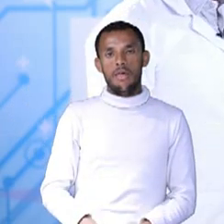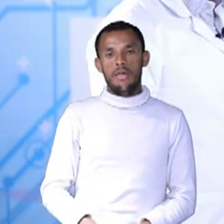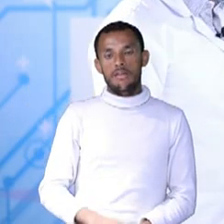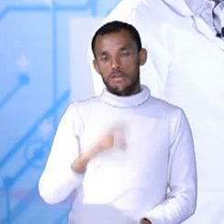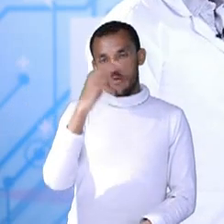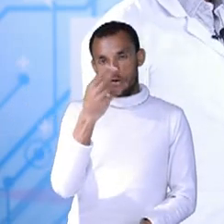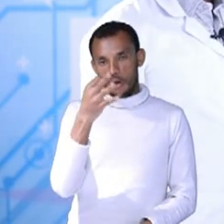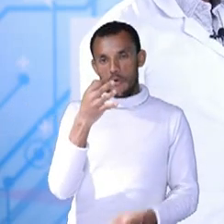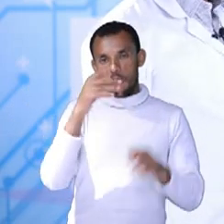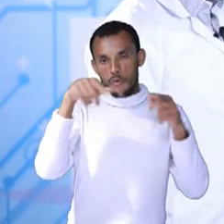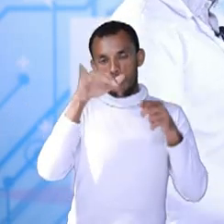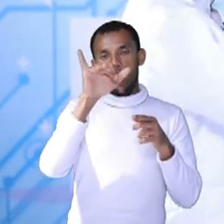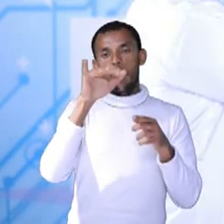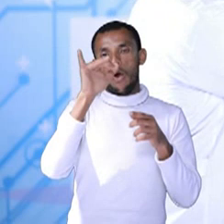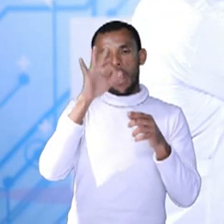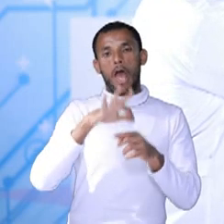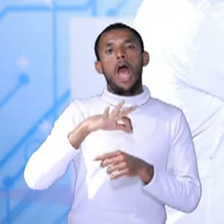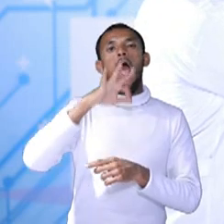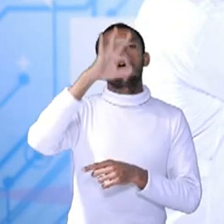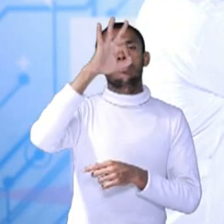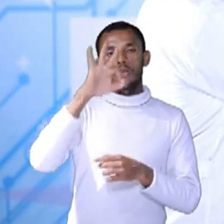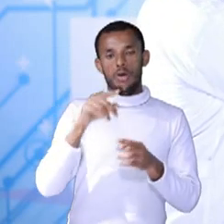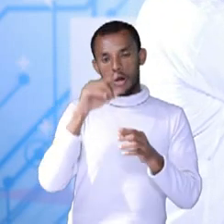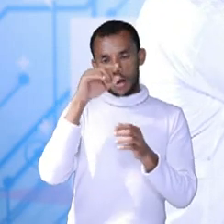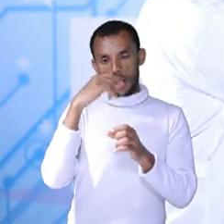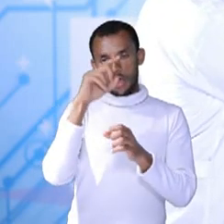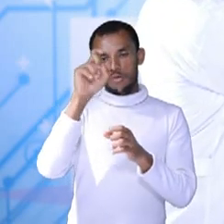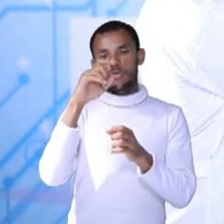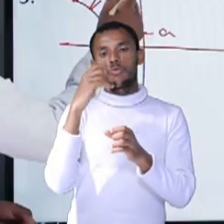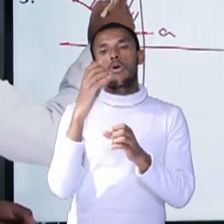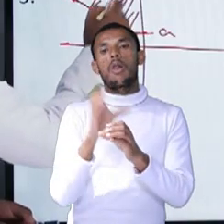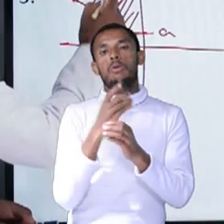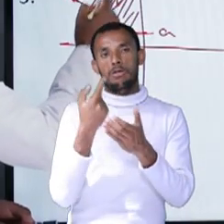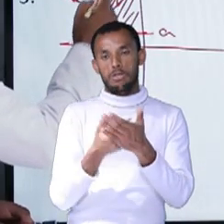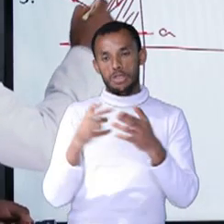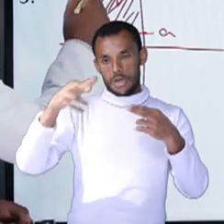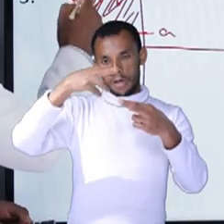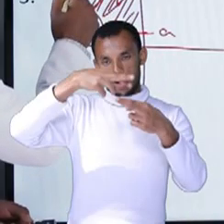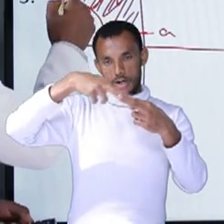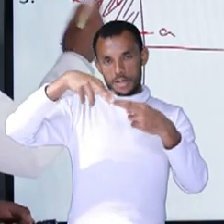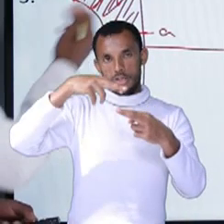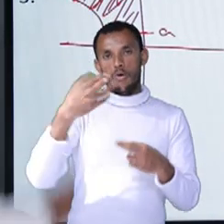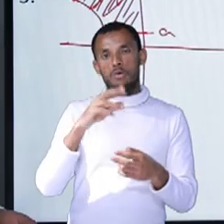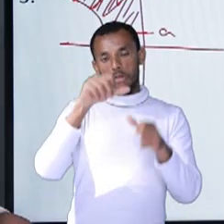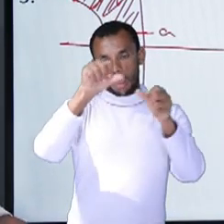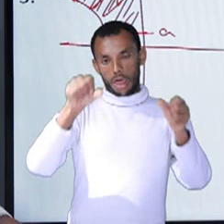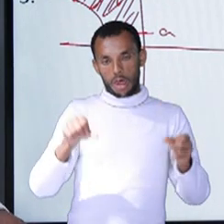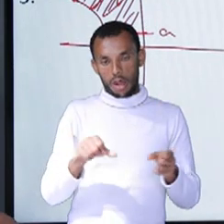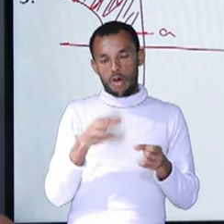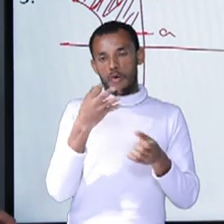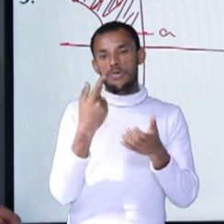the function f of y with y-axis. If you are asked to calculate this region or the area of this